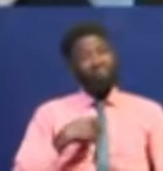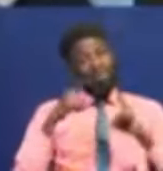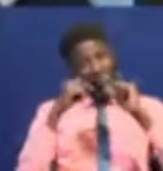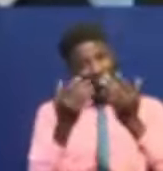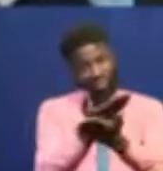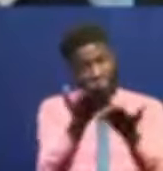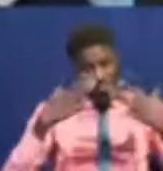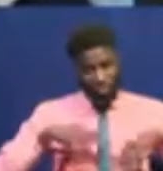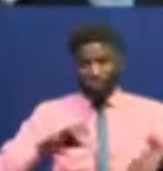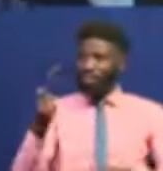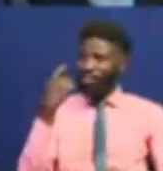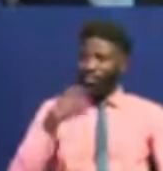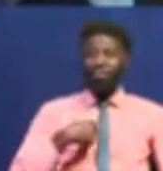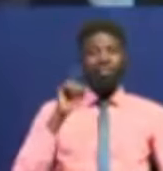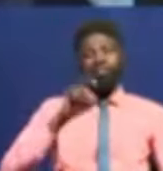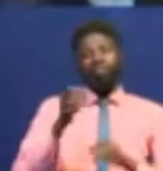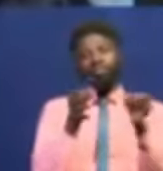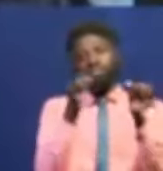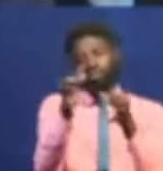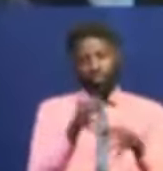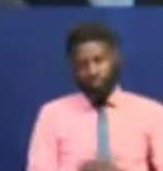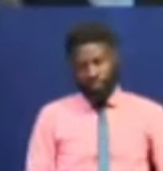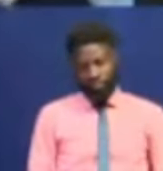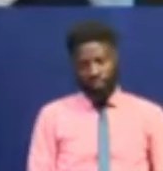tell the people of Kenya the following.